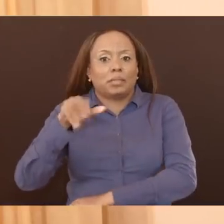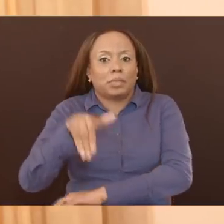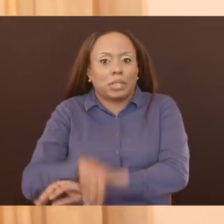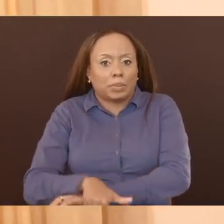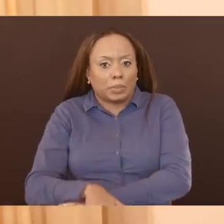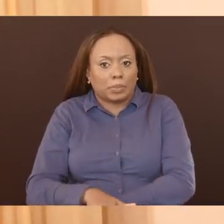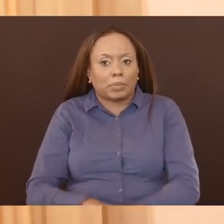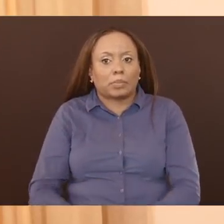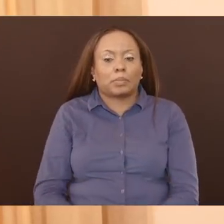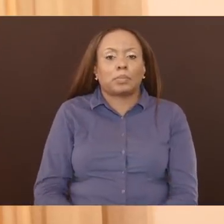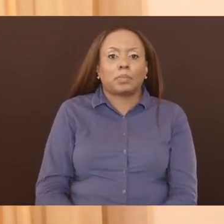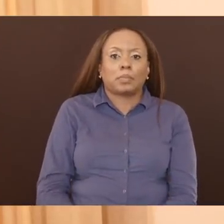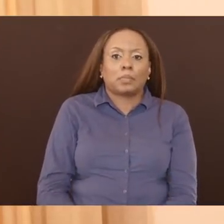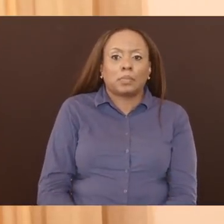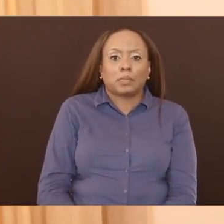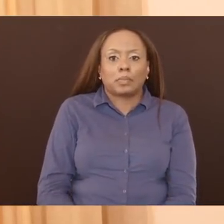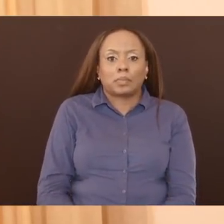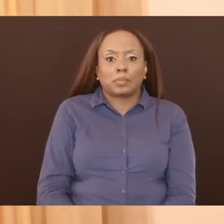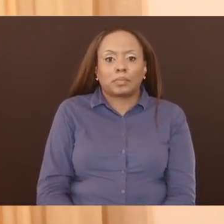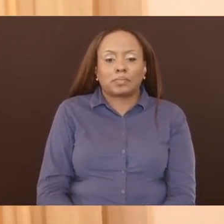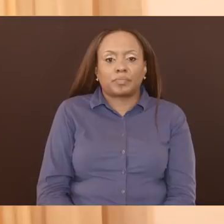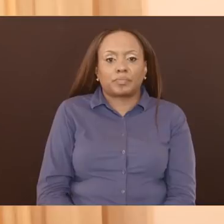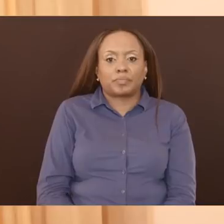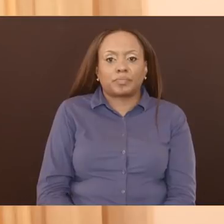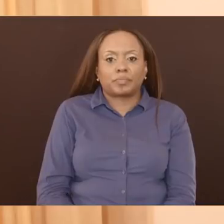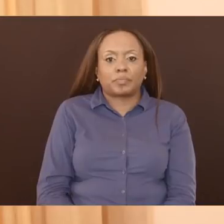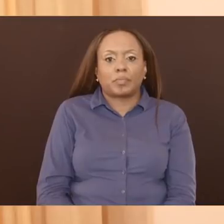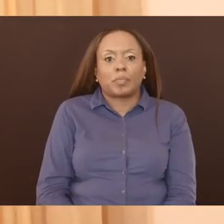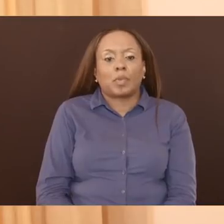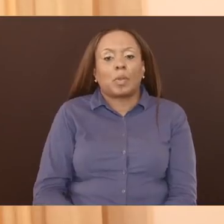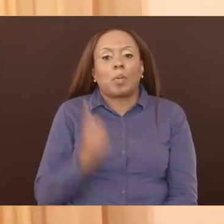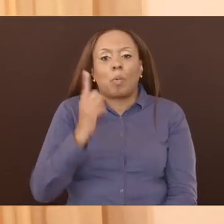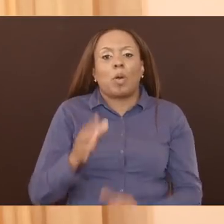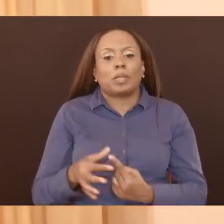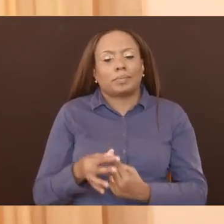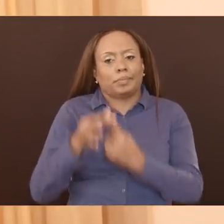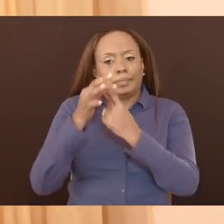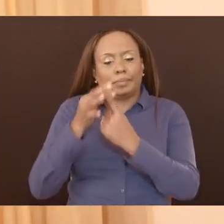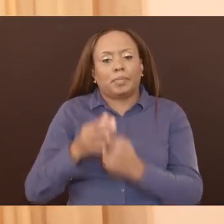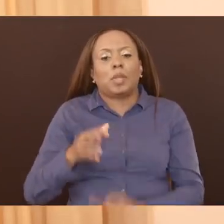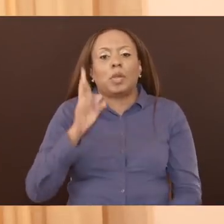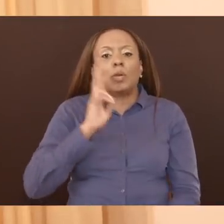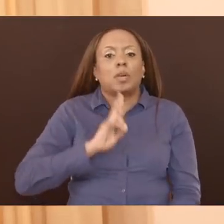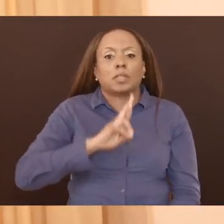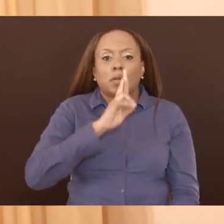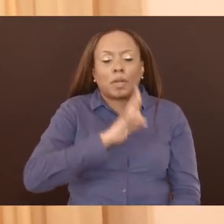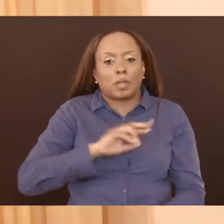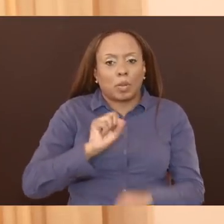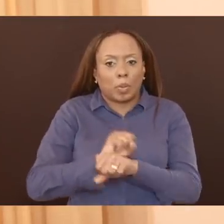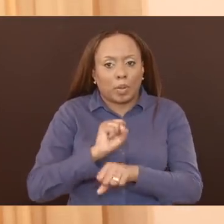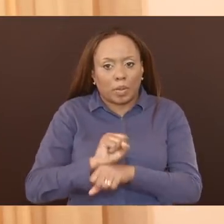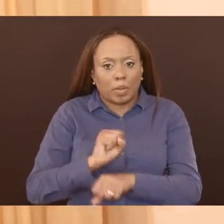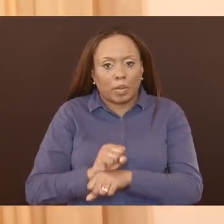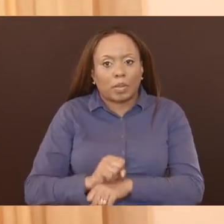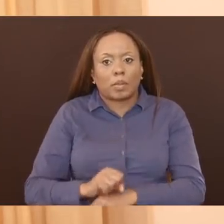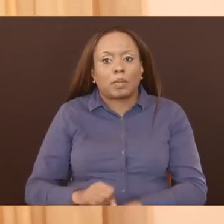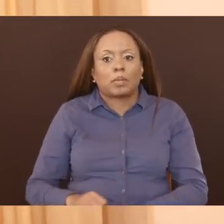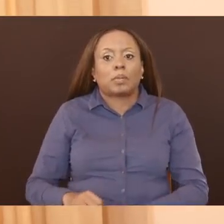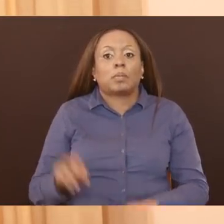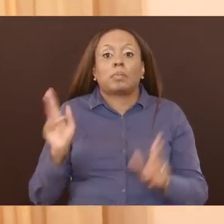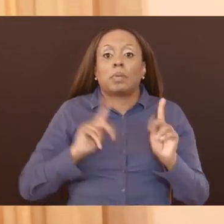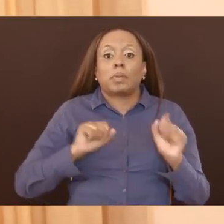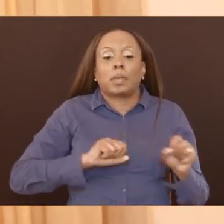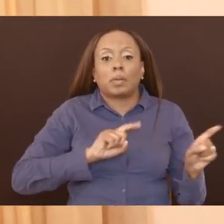There is one exception. We recognize that restaurants are back into business, and we're asking people to go for early